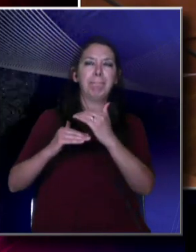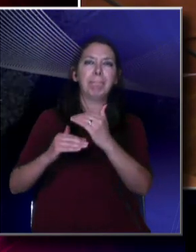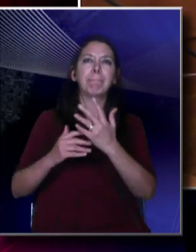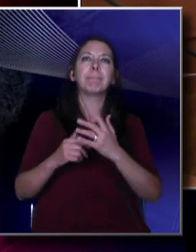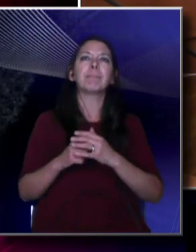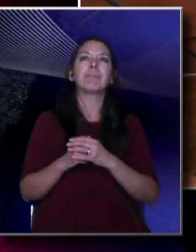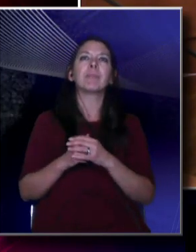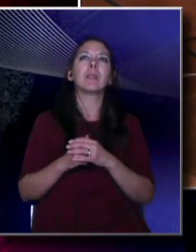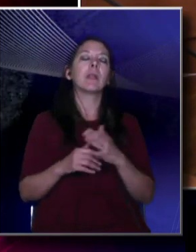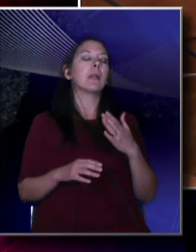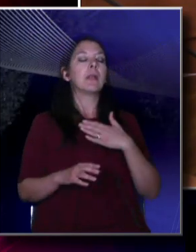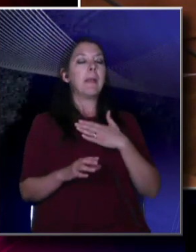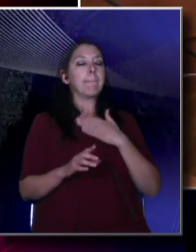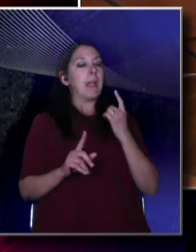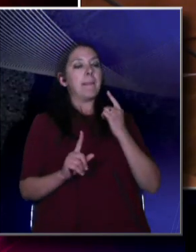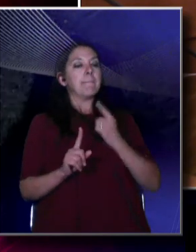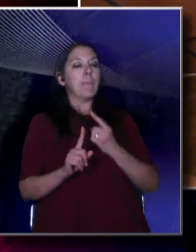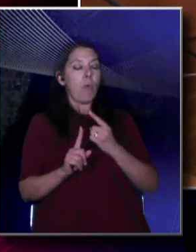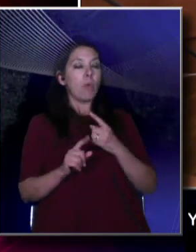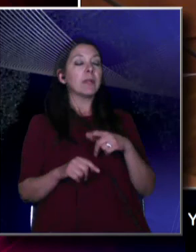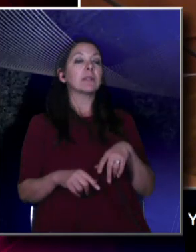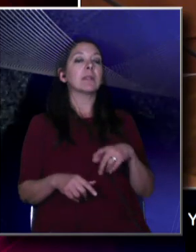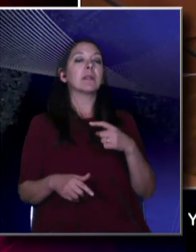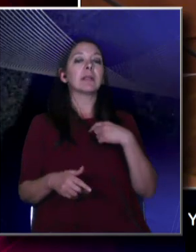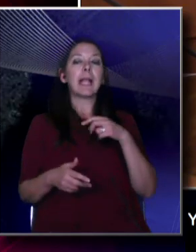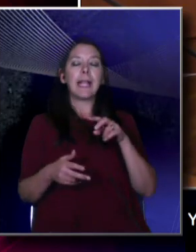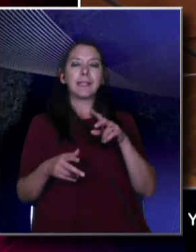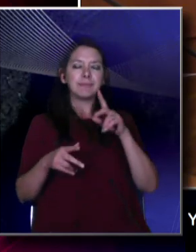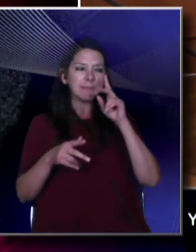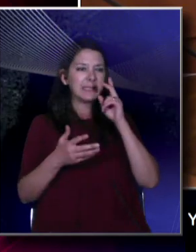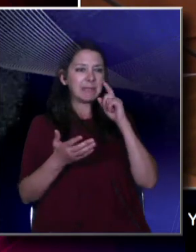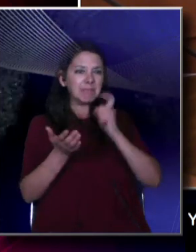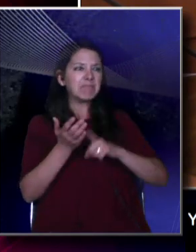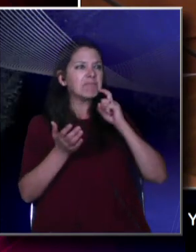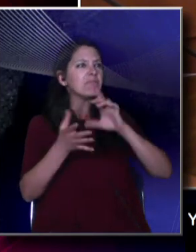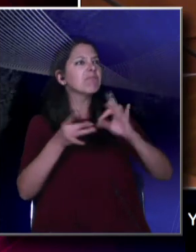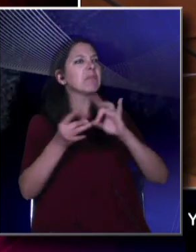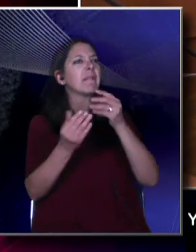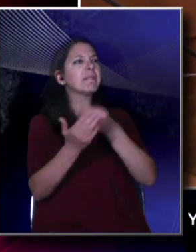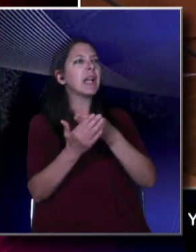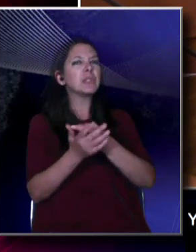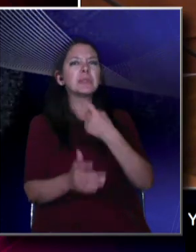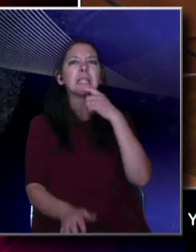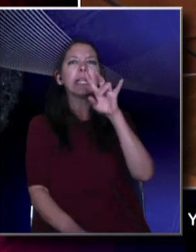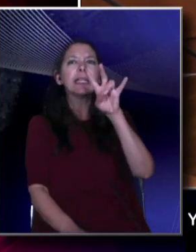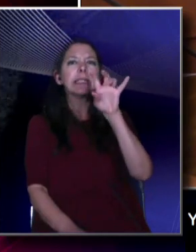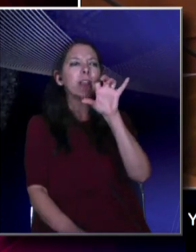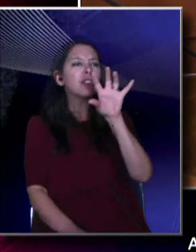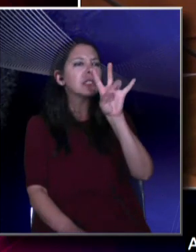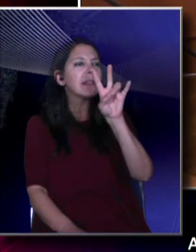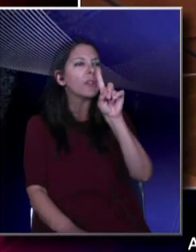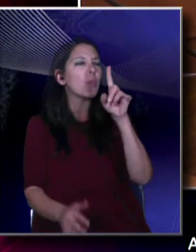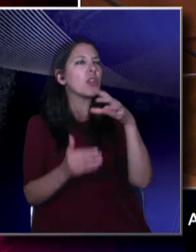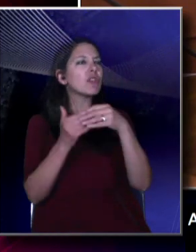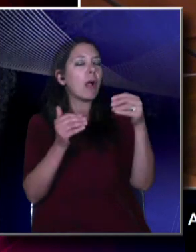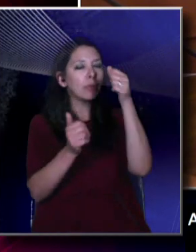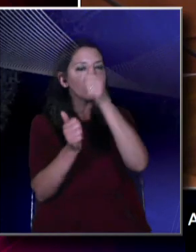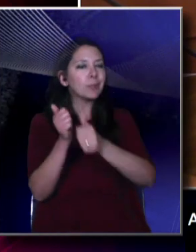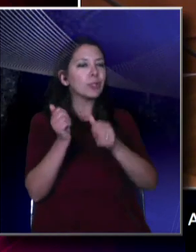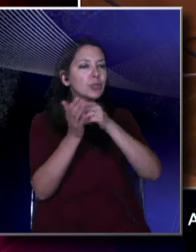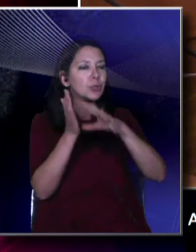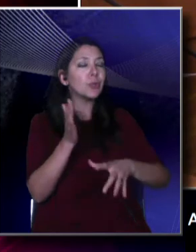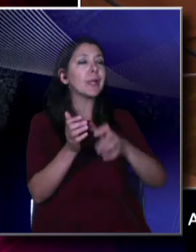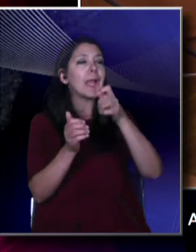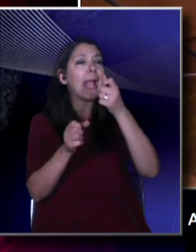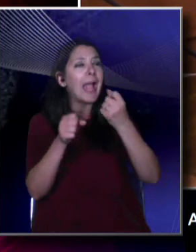basically what I'm trying to say to you is that when I look at your funds, I'm seeing $771 per student per